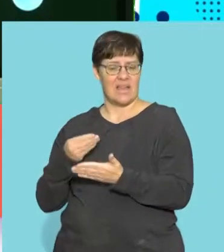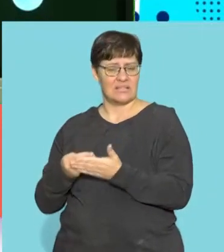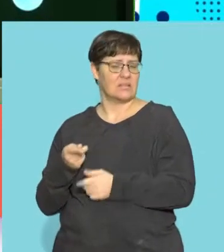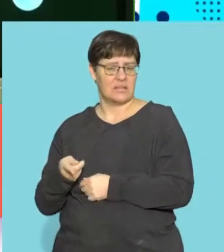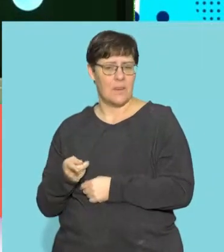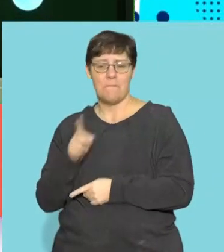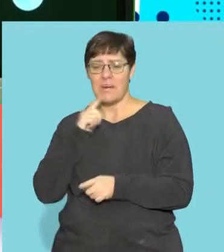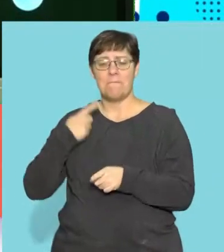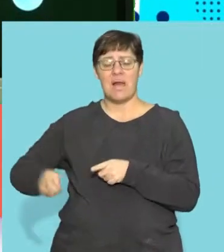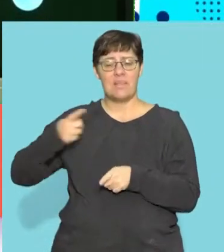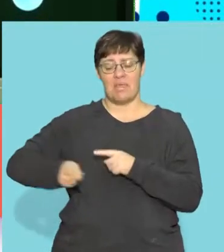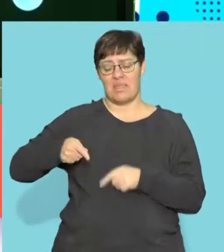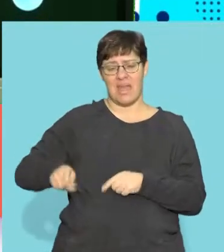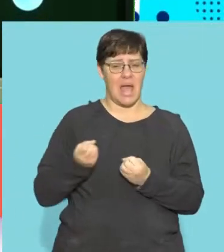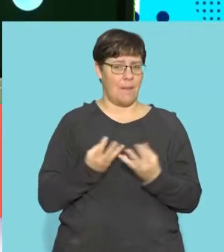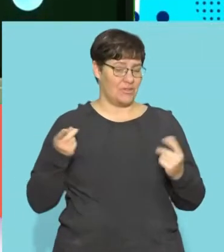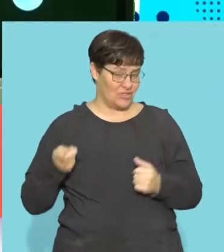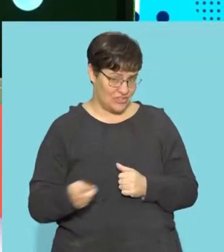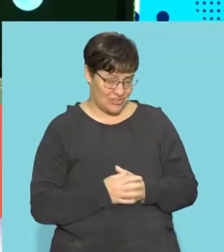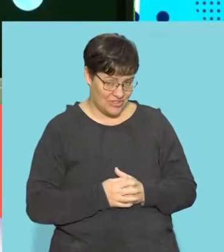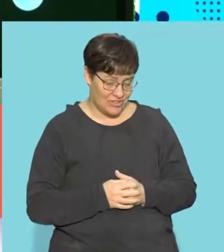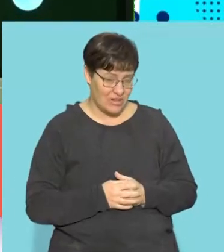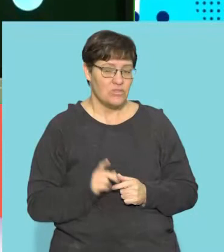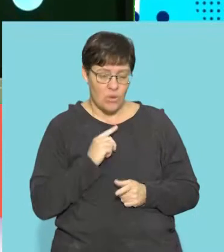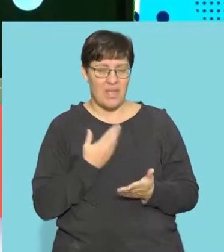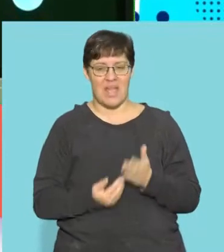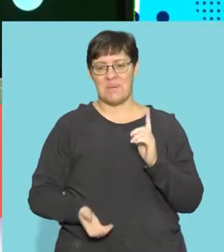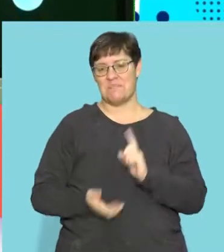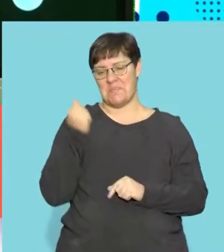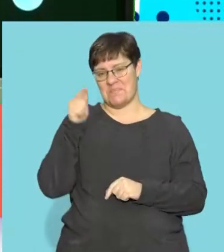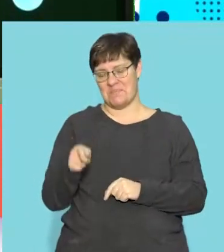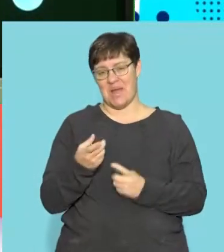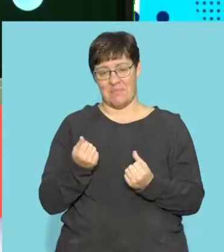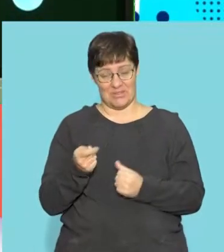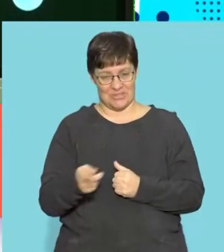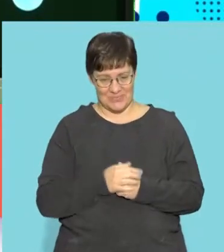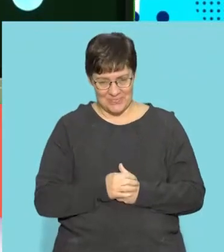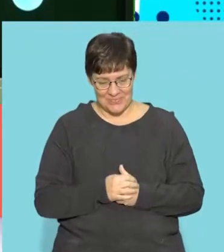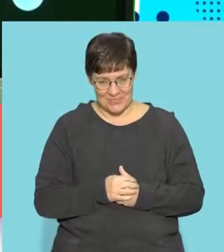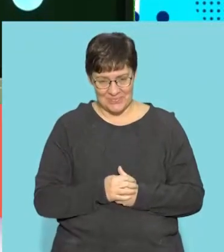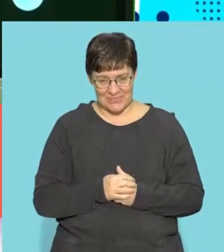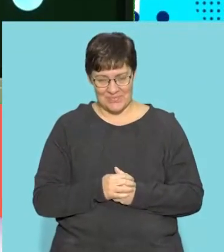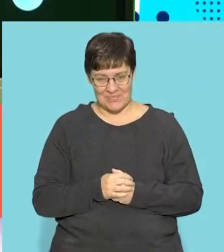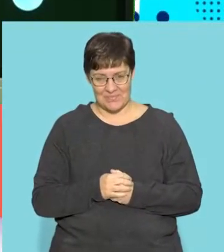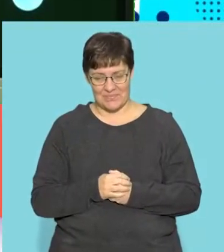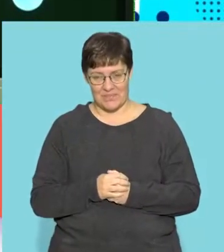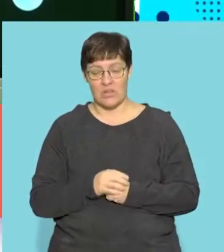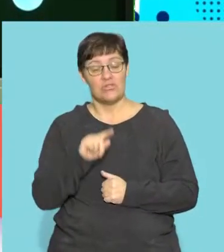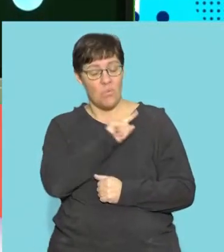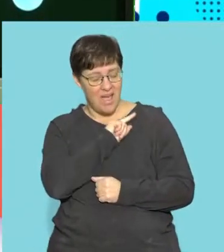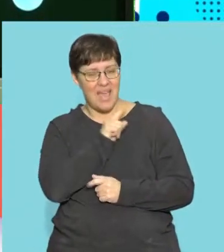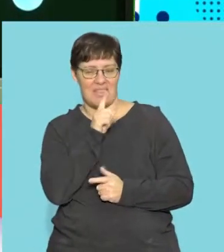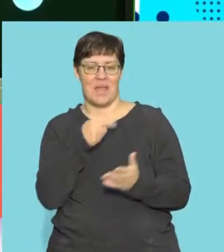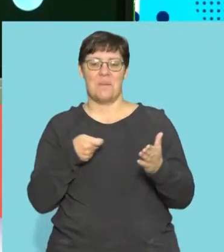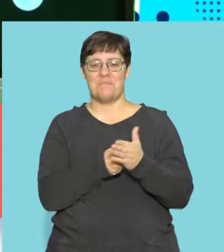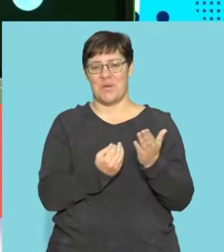this fund and how much must the company pay on a month-to-month basis in order to make up this much money that they